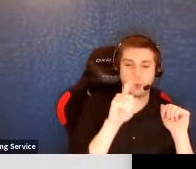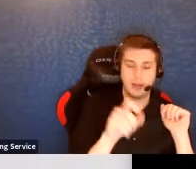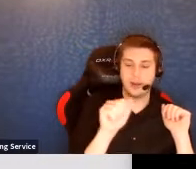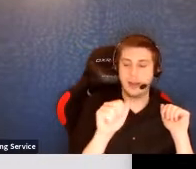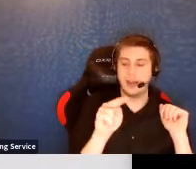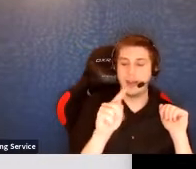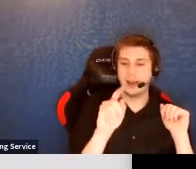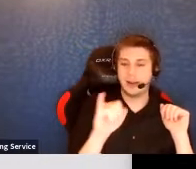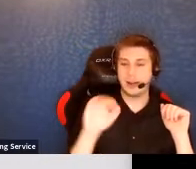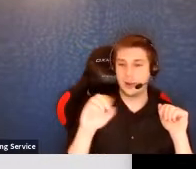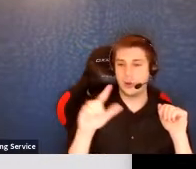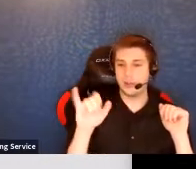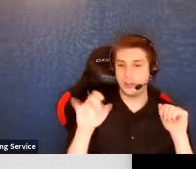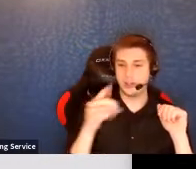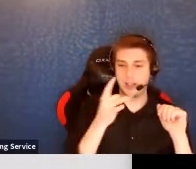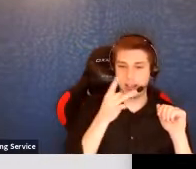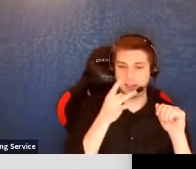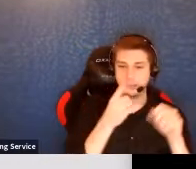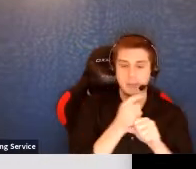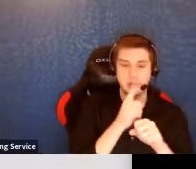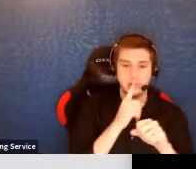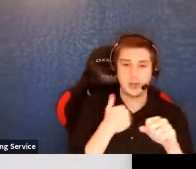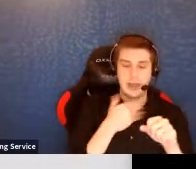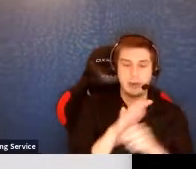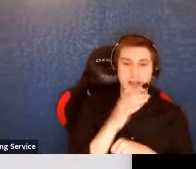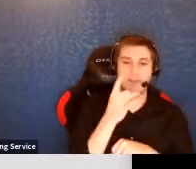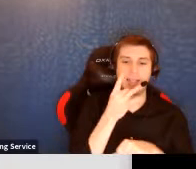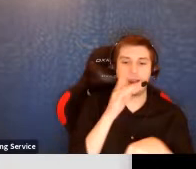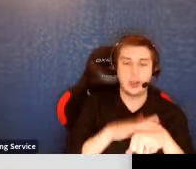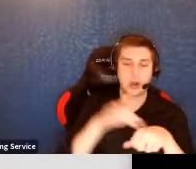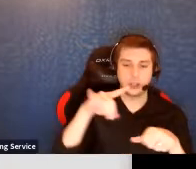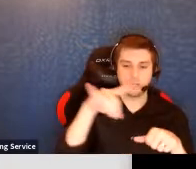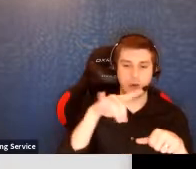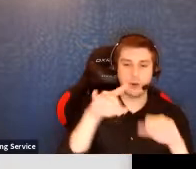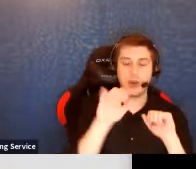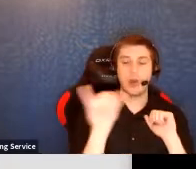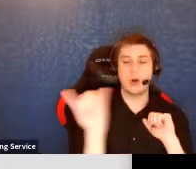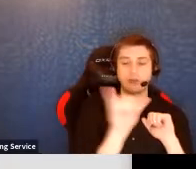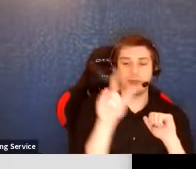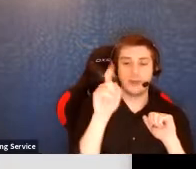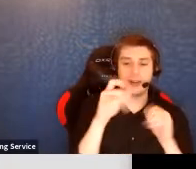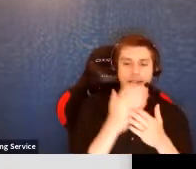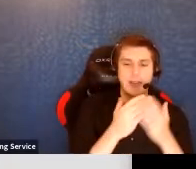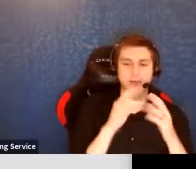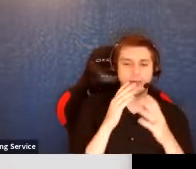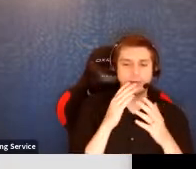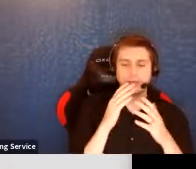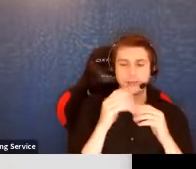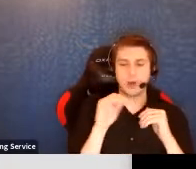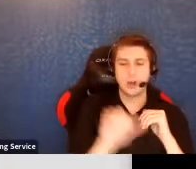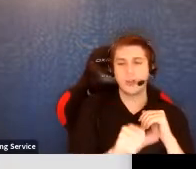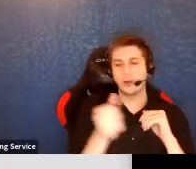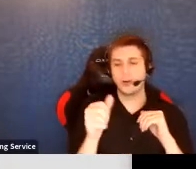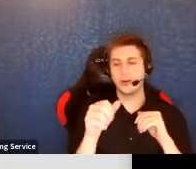anti-collision lights. Make sure that you have sufficient lighting on your drone. And you'll need to have some sort of additional night